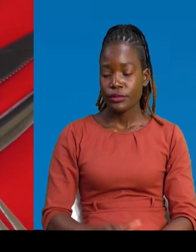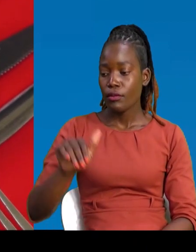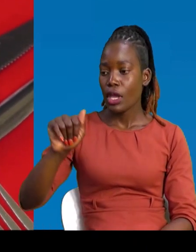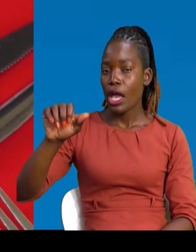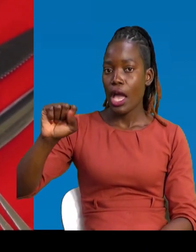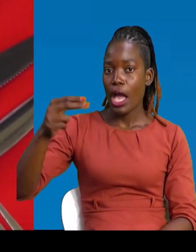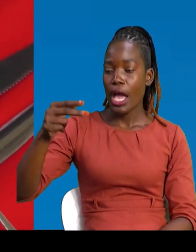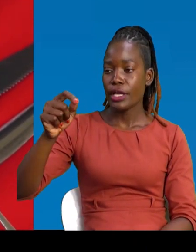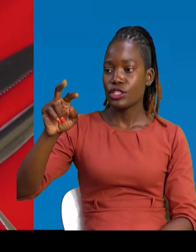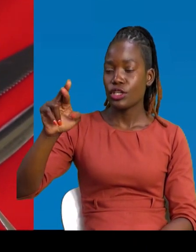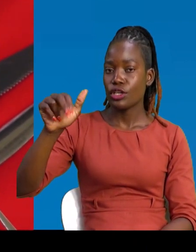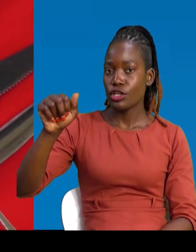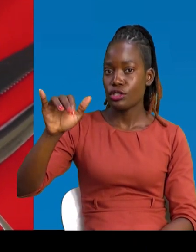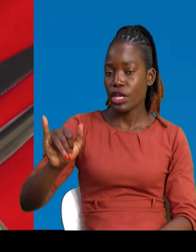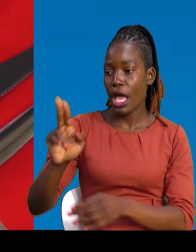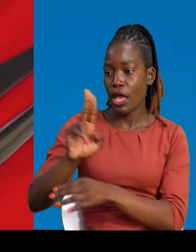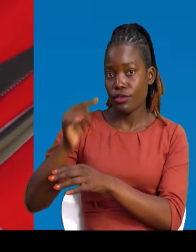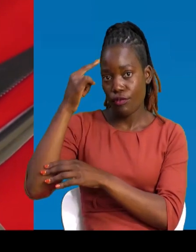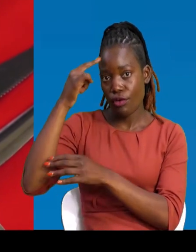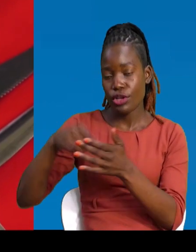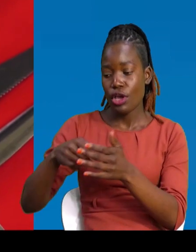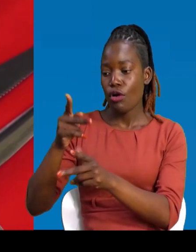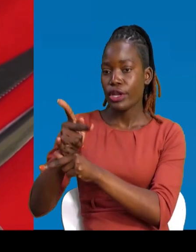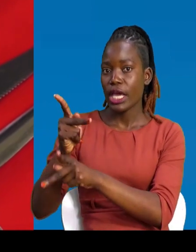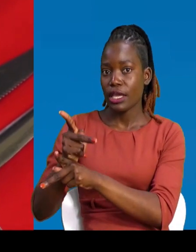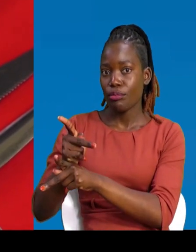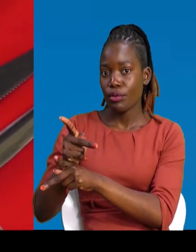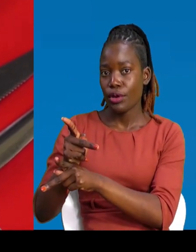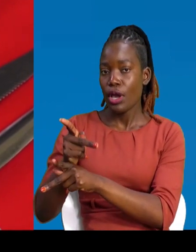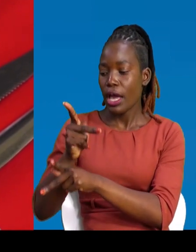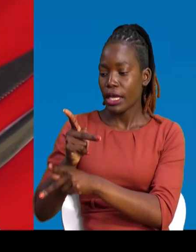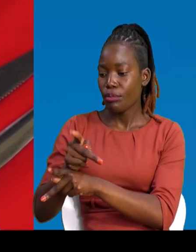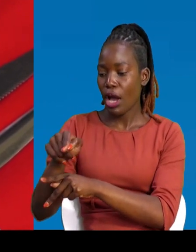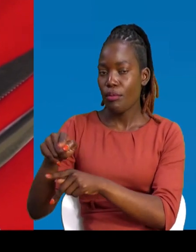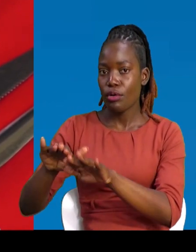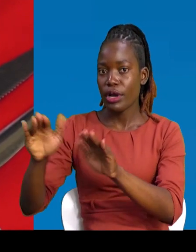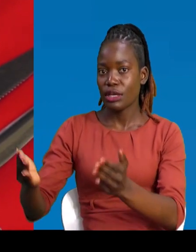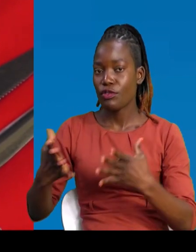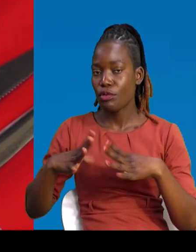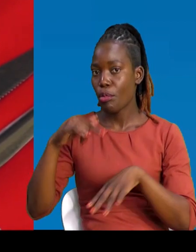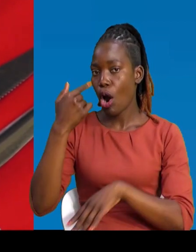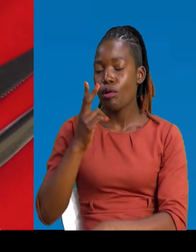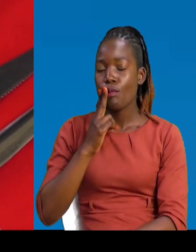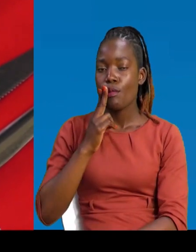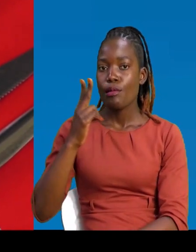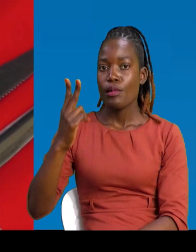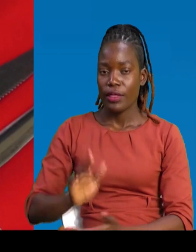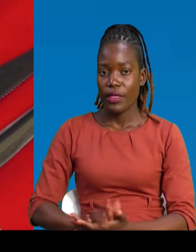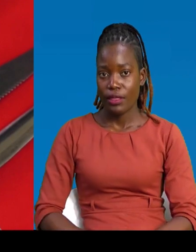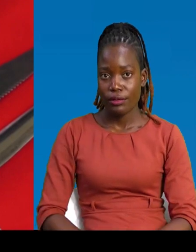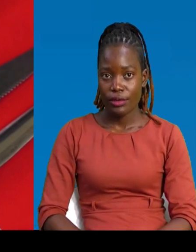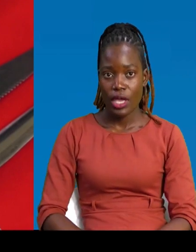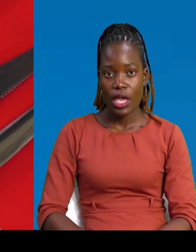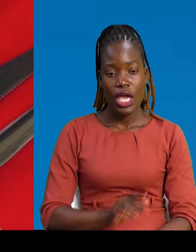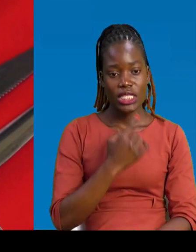Ashtrays are used for huwekelewa kwa meza for people who smoke. Oh. For smokers mostly. I thought that maybe hapa hivi